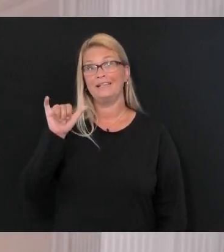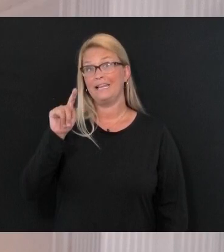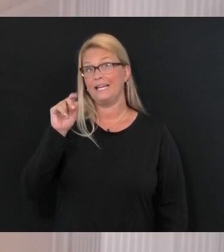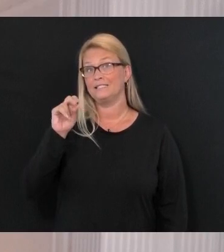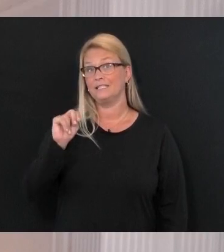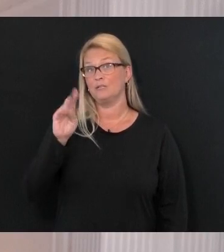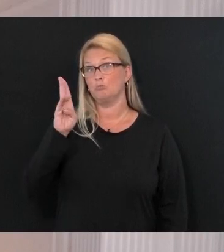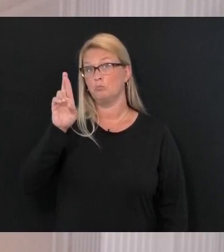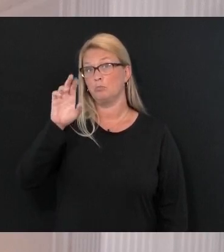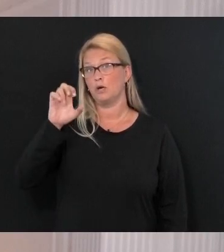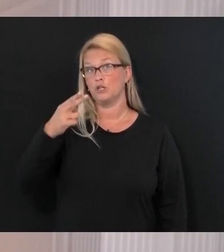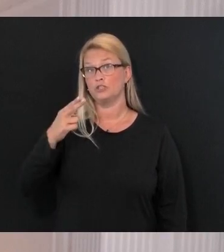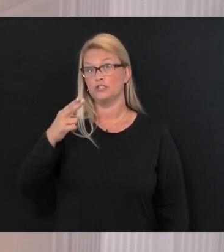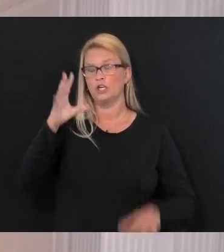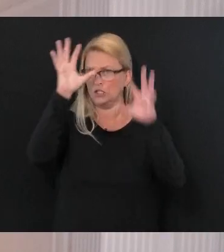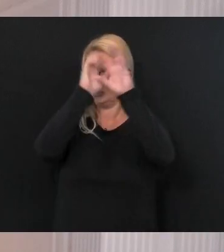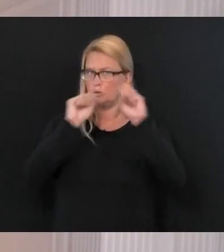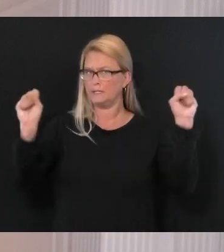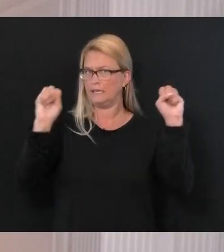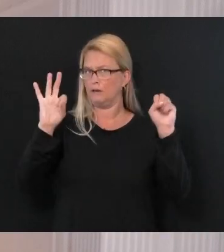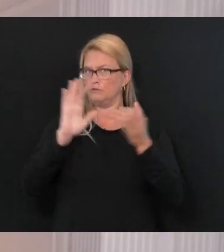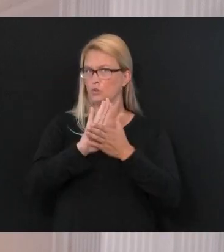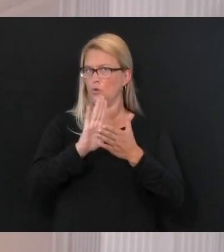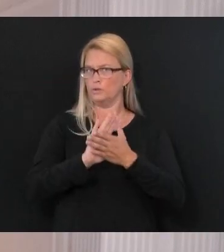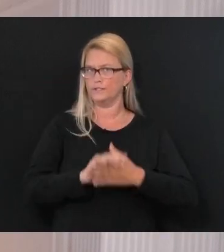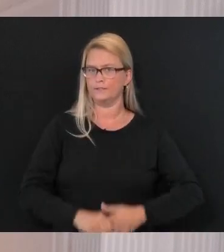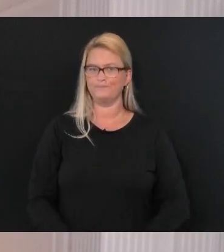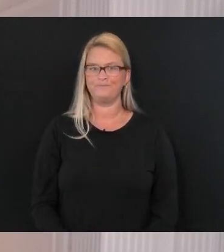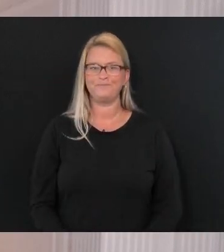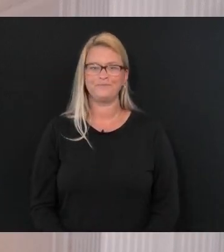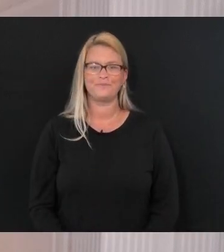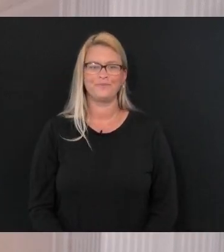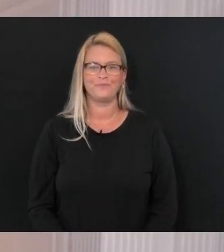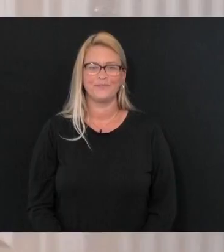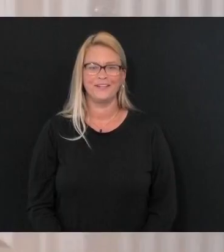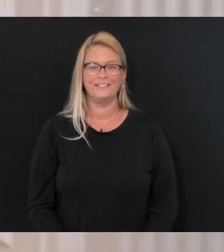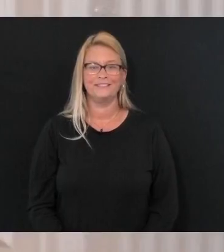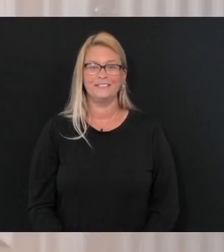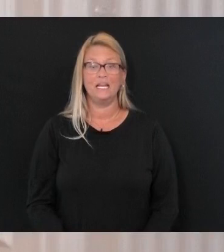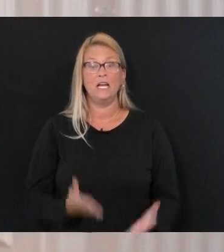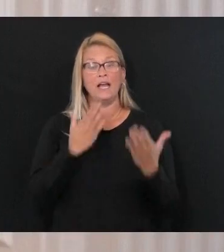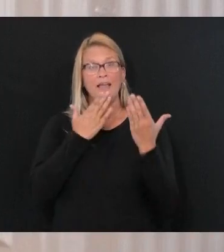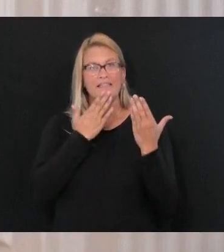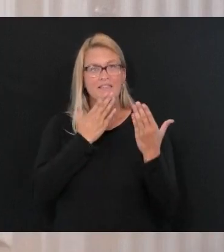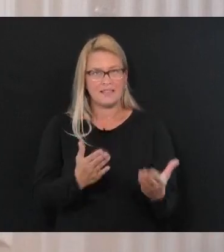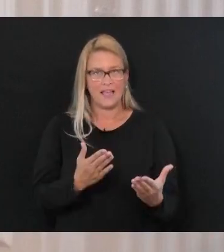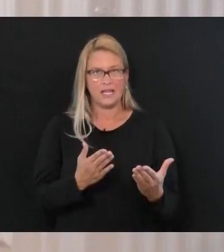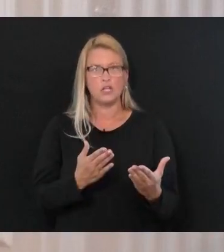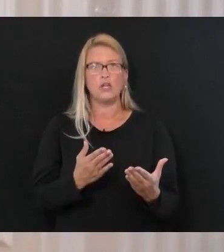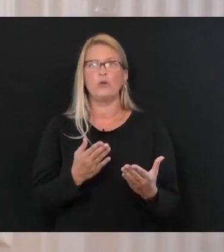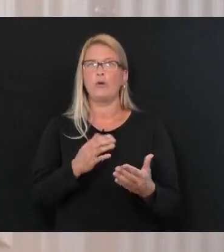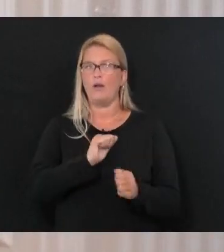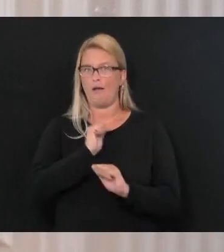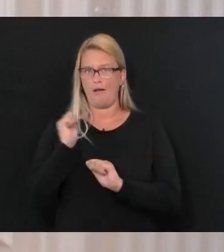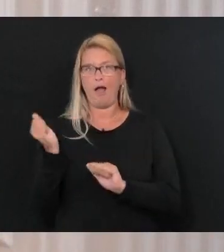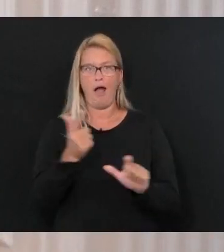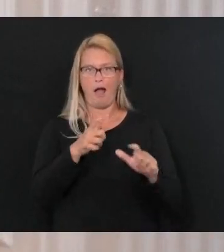State Superintendent of Schools. Thank you very much. Thank you, Dr. Marsh, Governor, Justice.